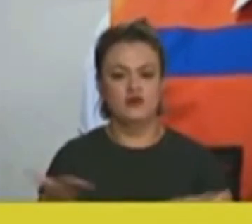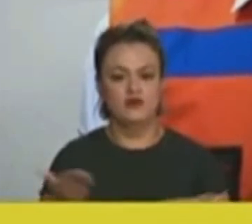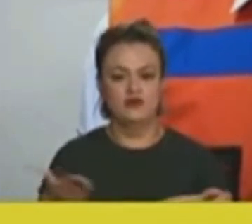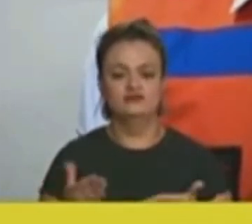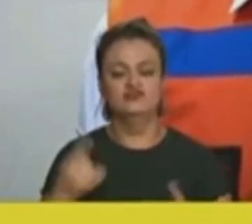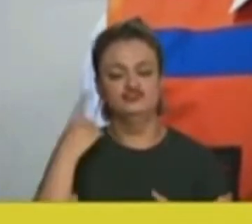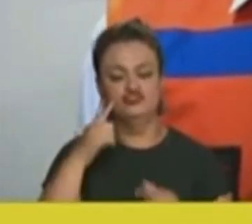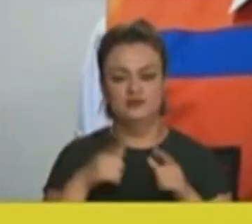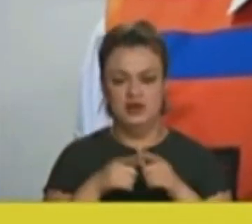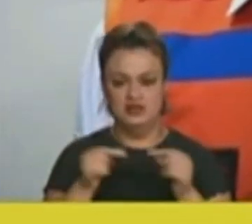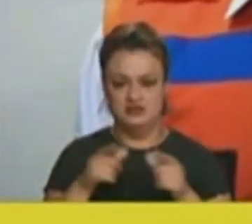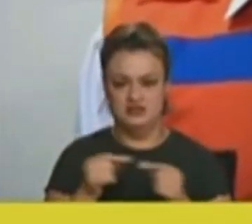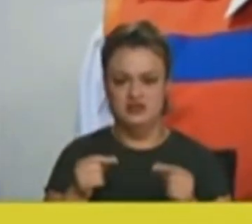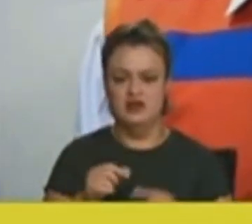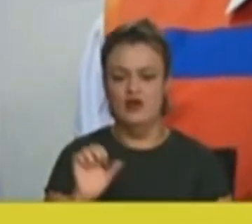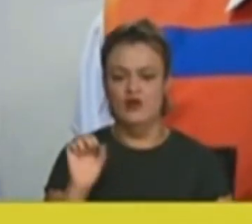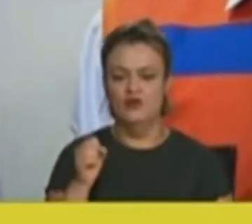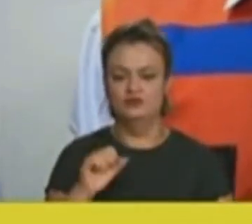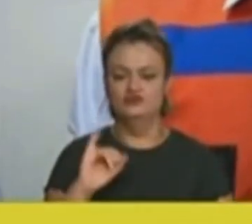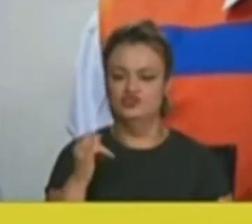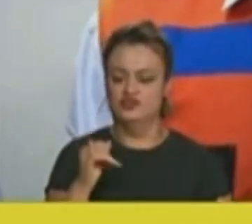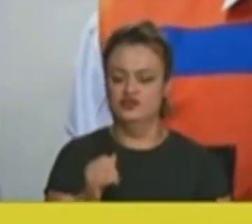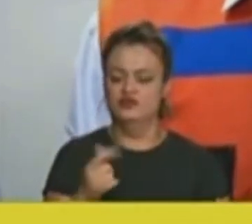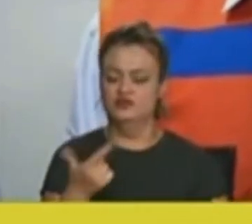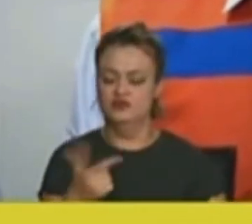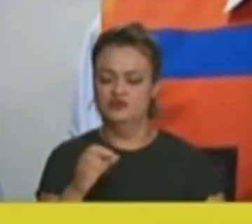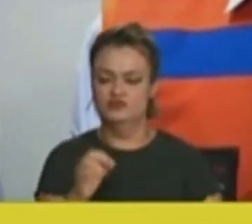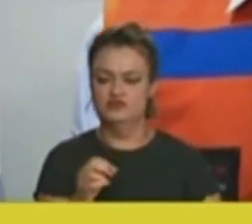2002 of the independence.